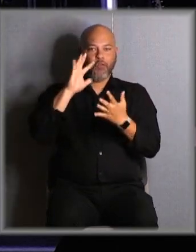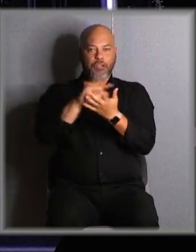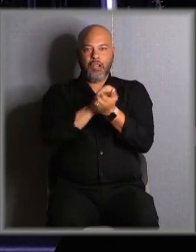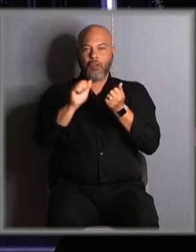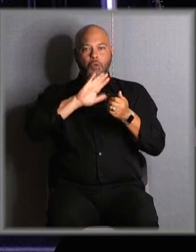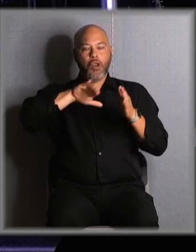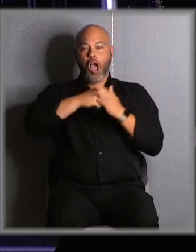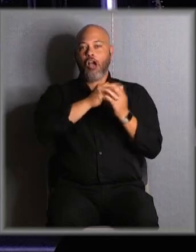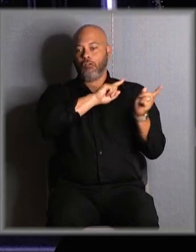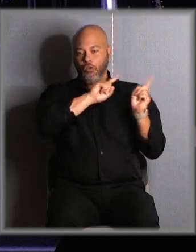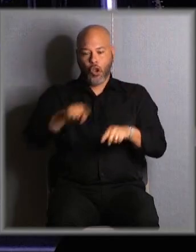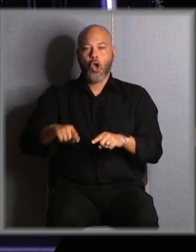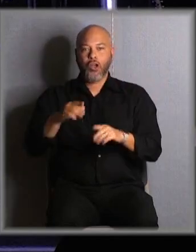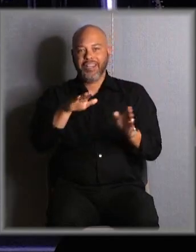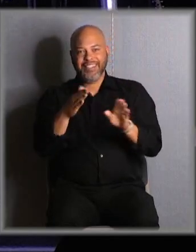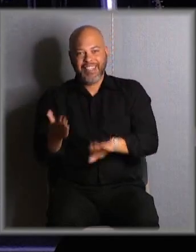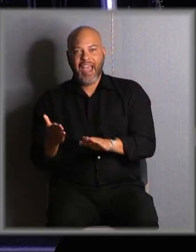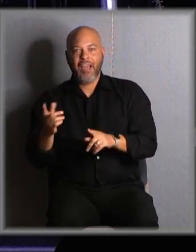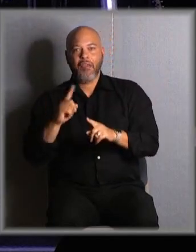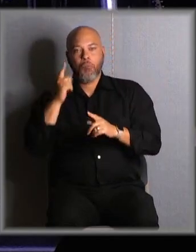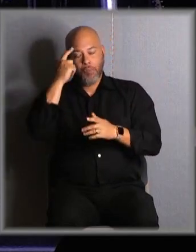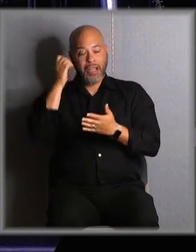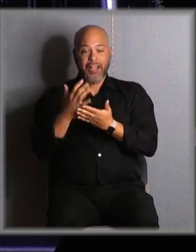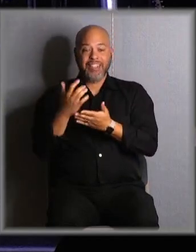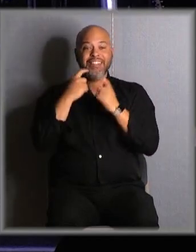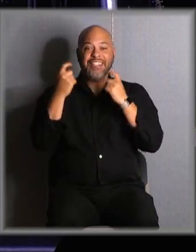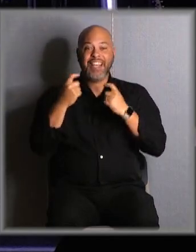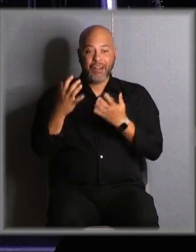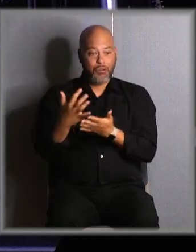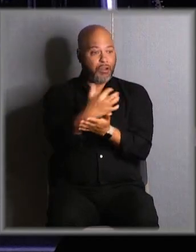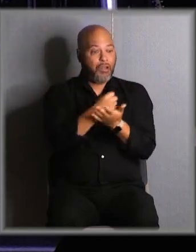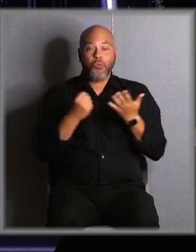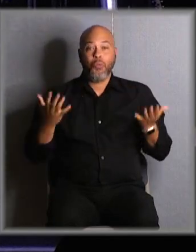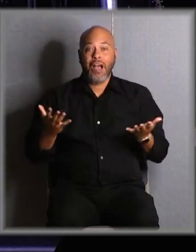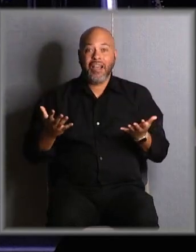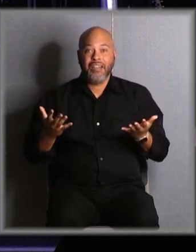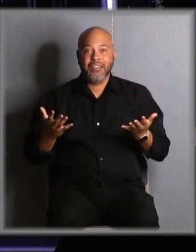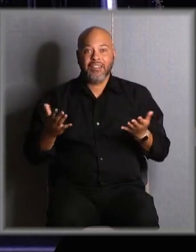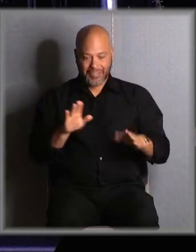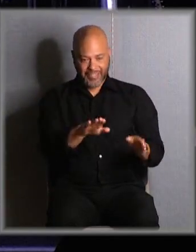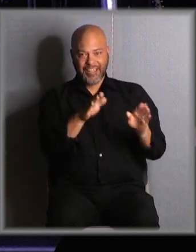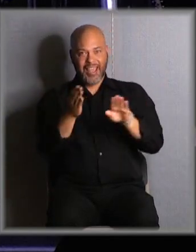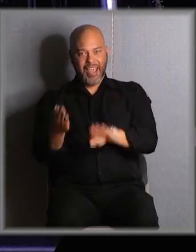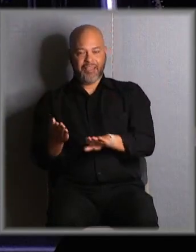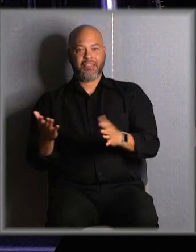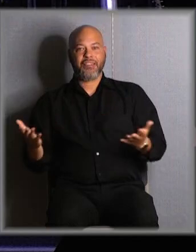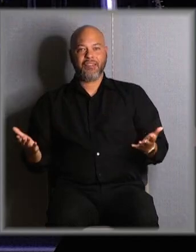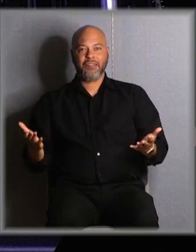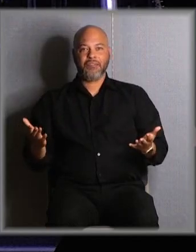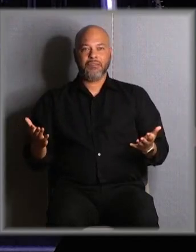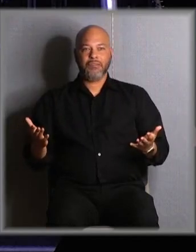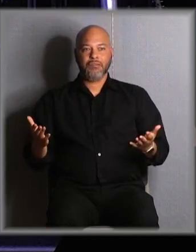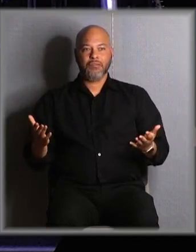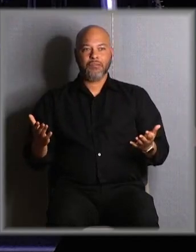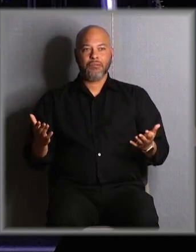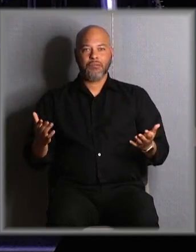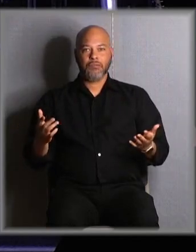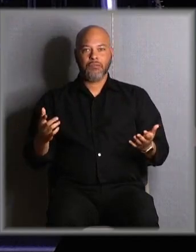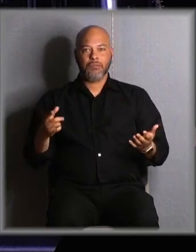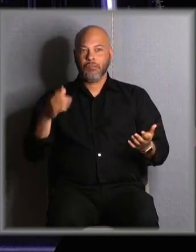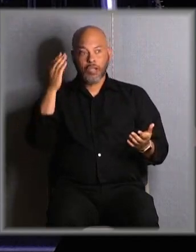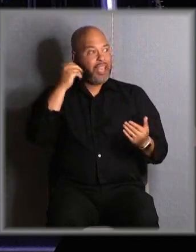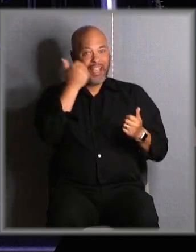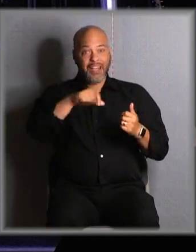to death because the wages of sin is. Is anybody here perfect? Anybody here don't deal with